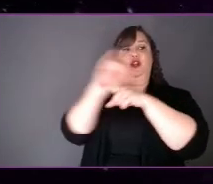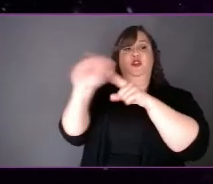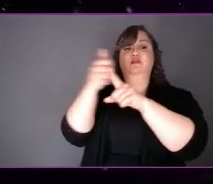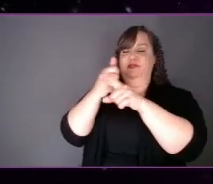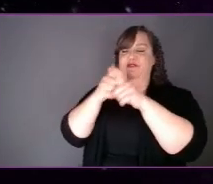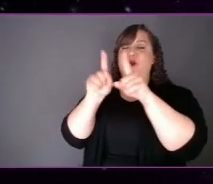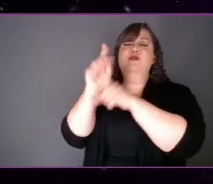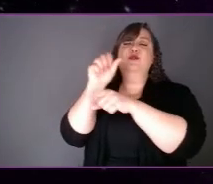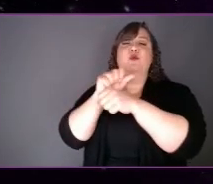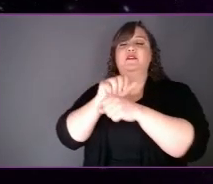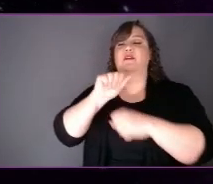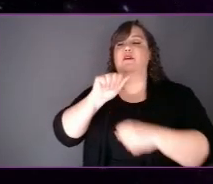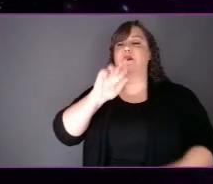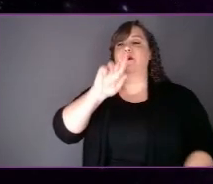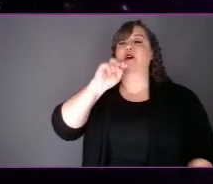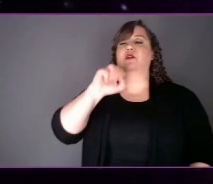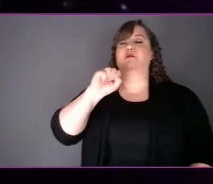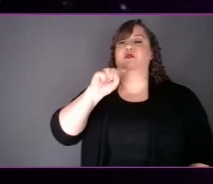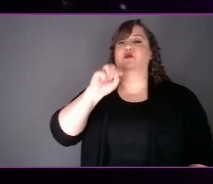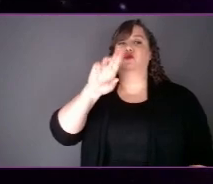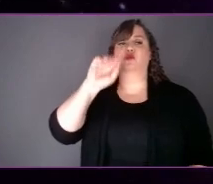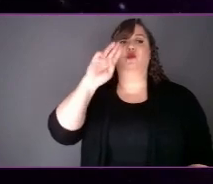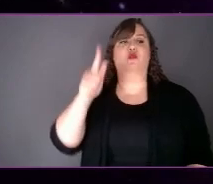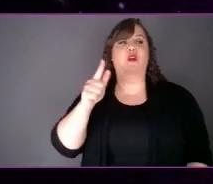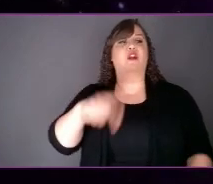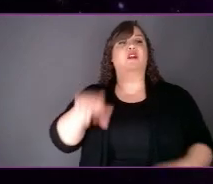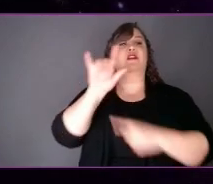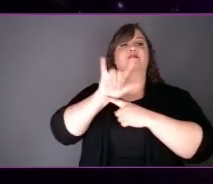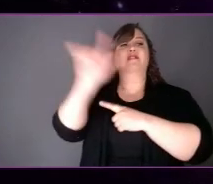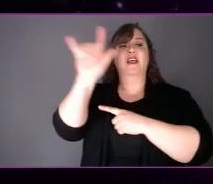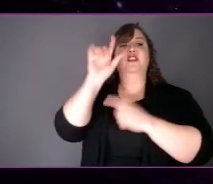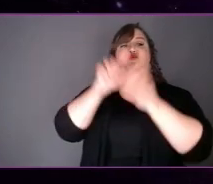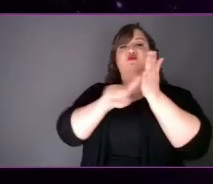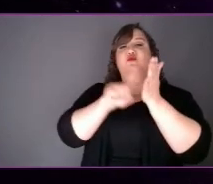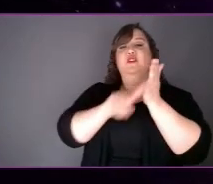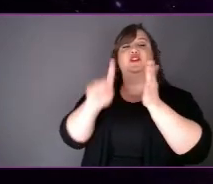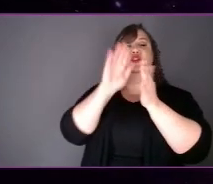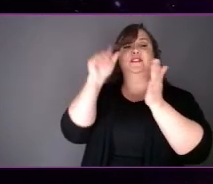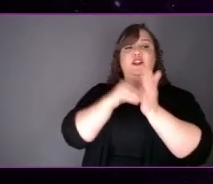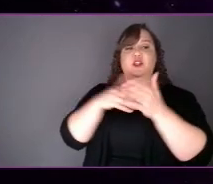an internship at NASA. Can you tell us about your role and what you're doing at the agency?